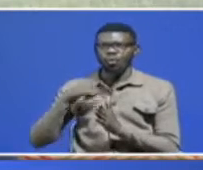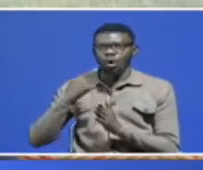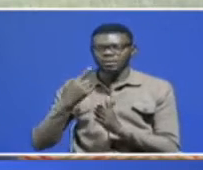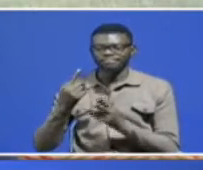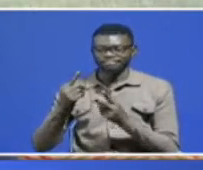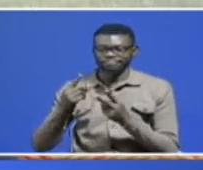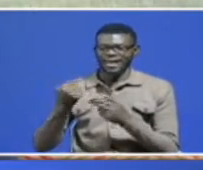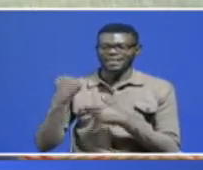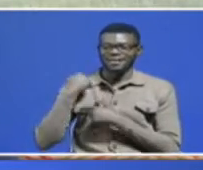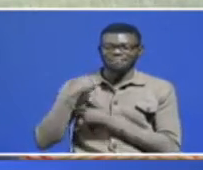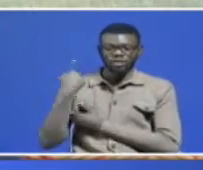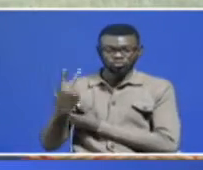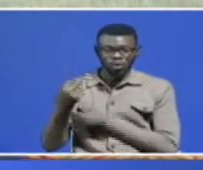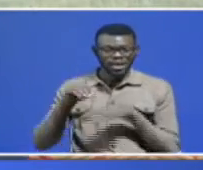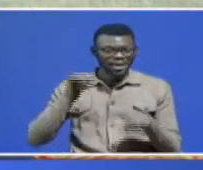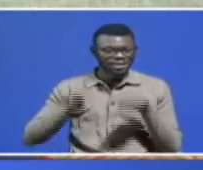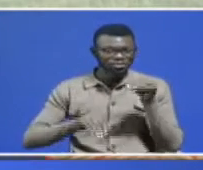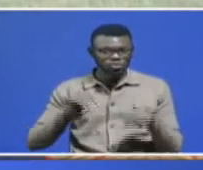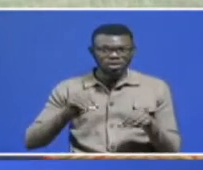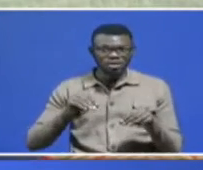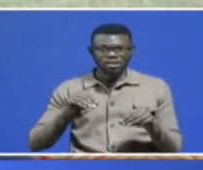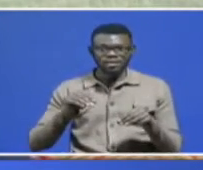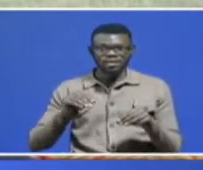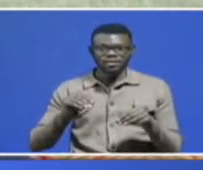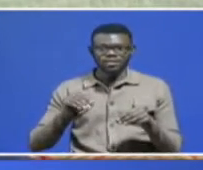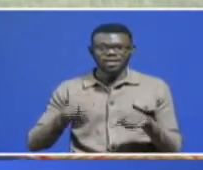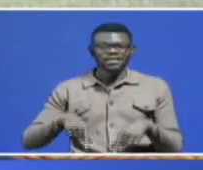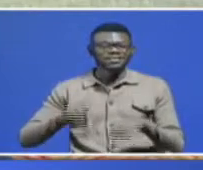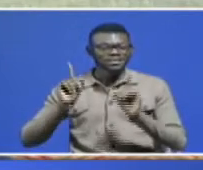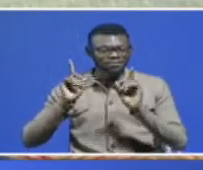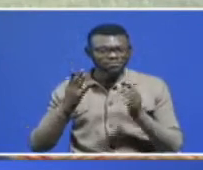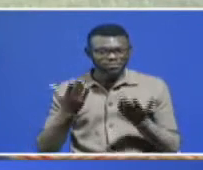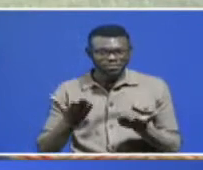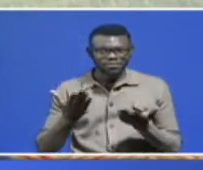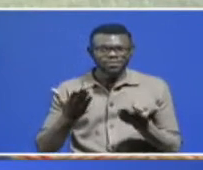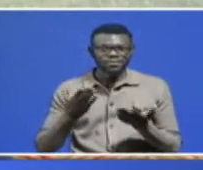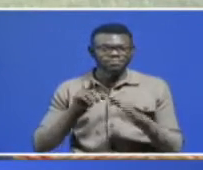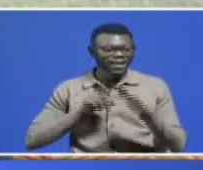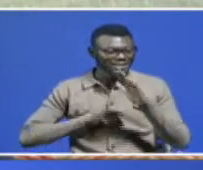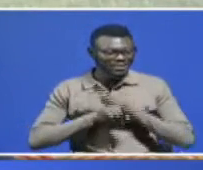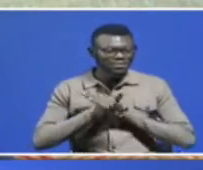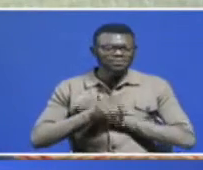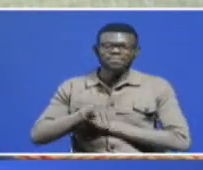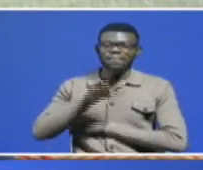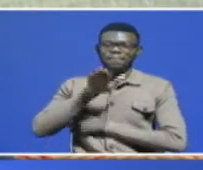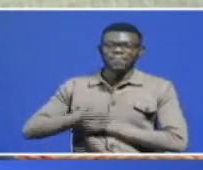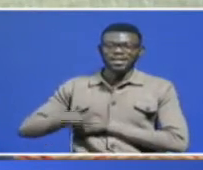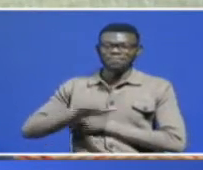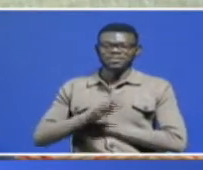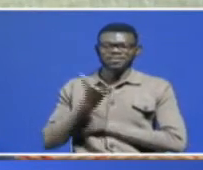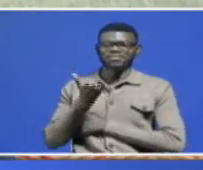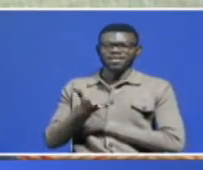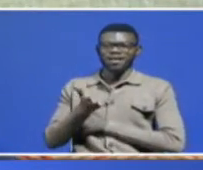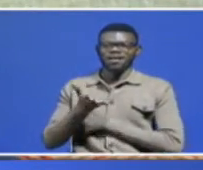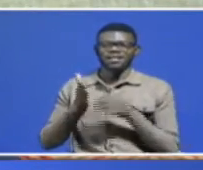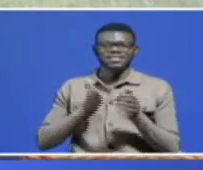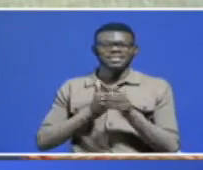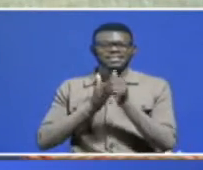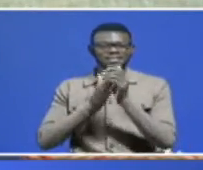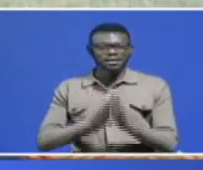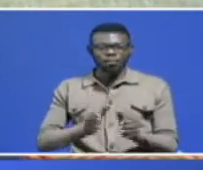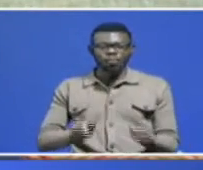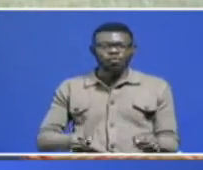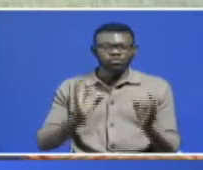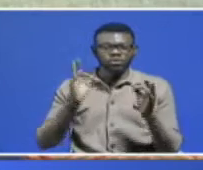in a presidential election now finds his way or her way to Parliament or to the National Assembly as leader of official